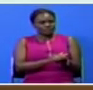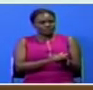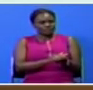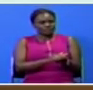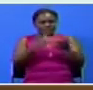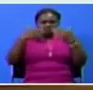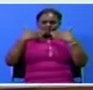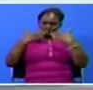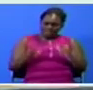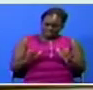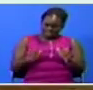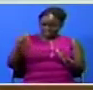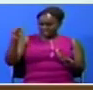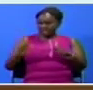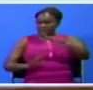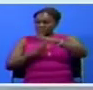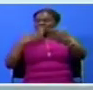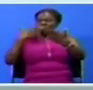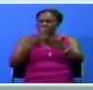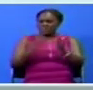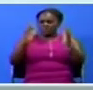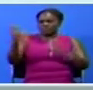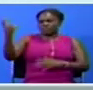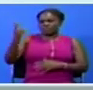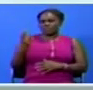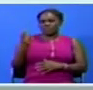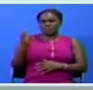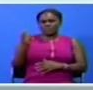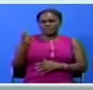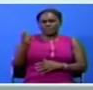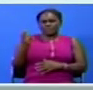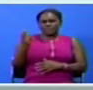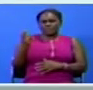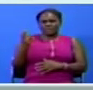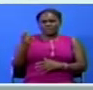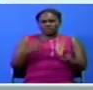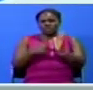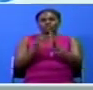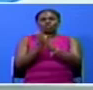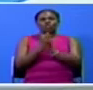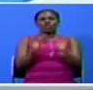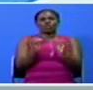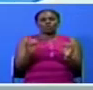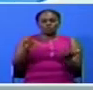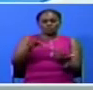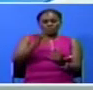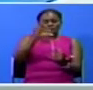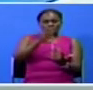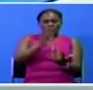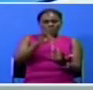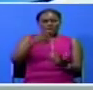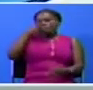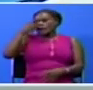That's where we wrap it up on KTN Prime. Thank you so much for watching. Allow me to apologize for not being able to run that story touching on the nomination of Wiper leader